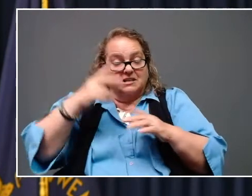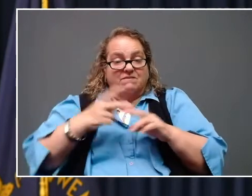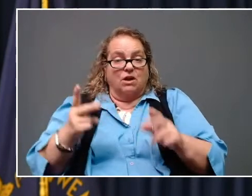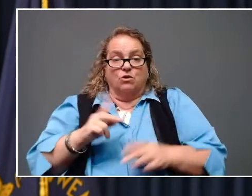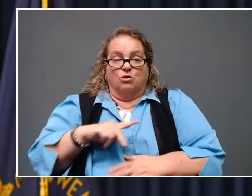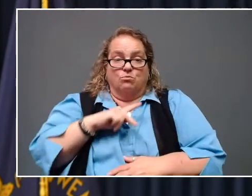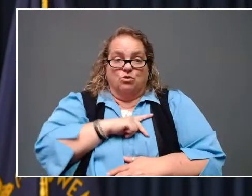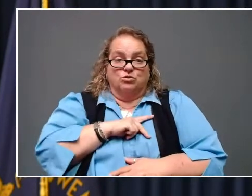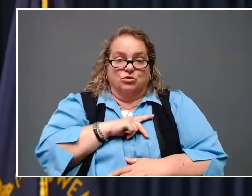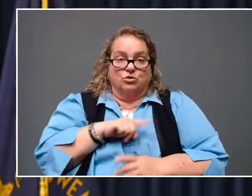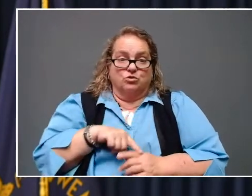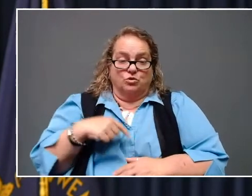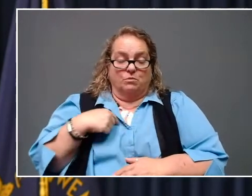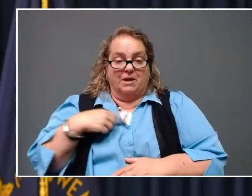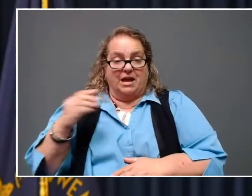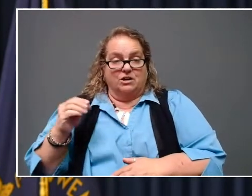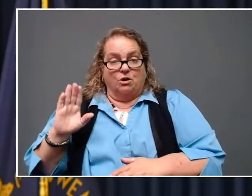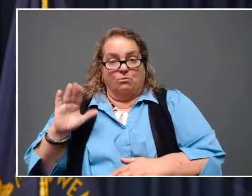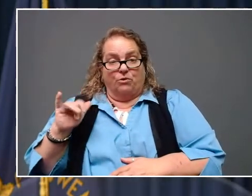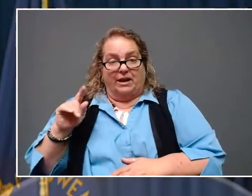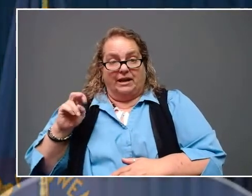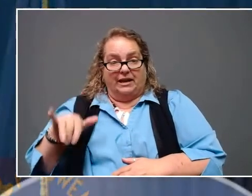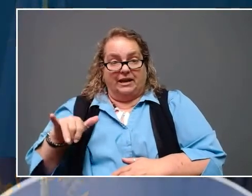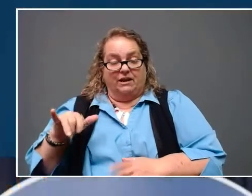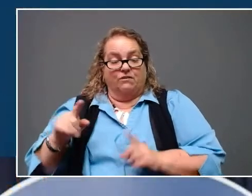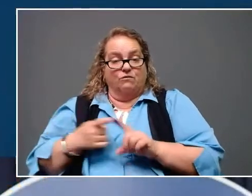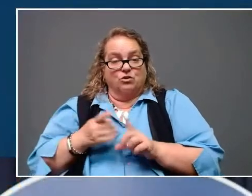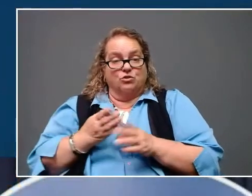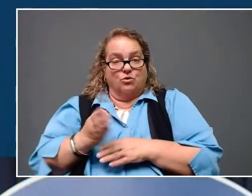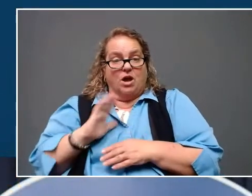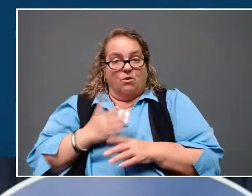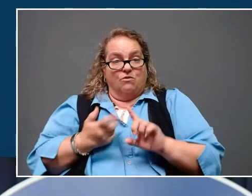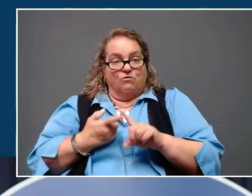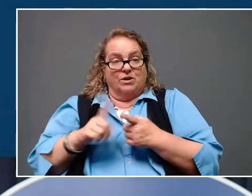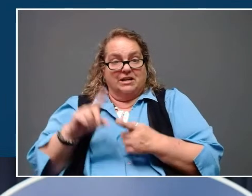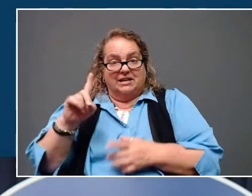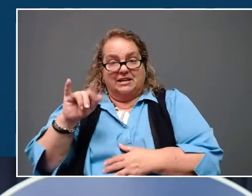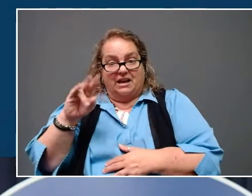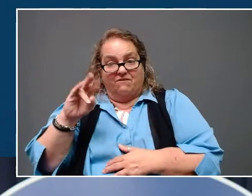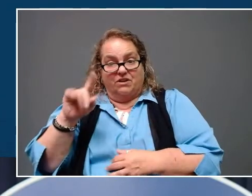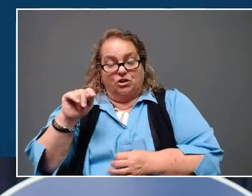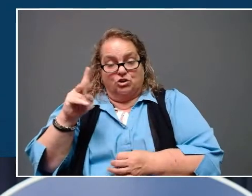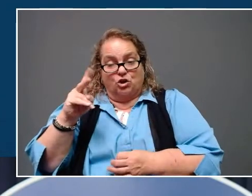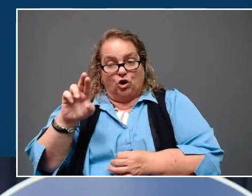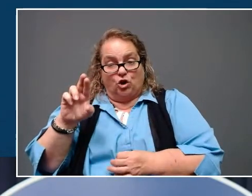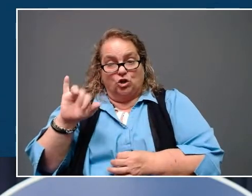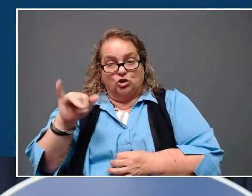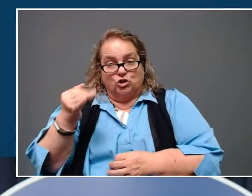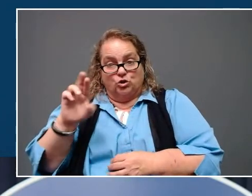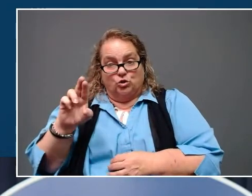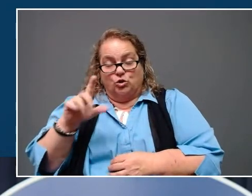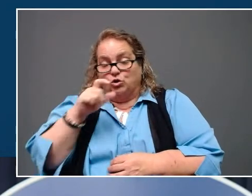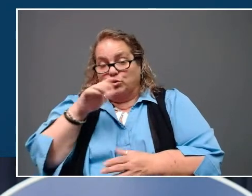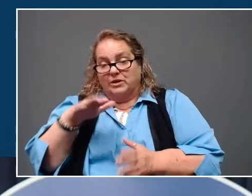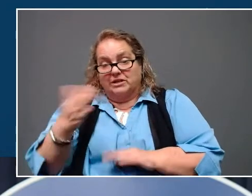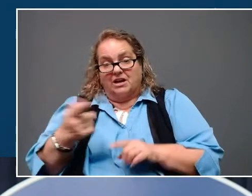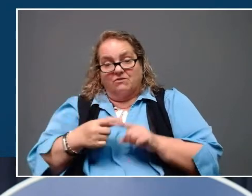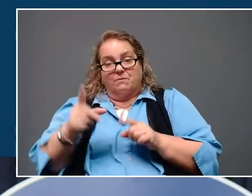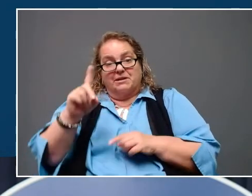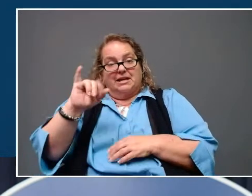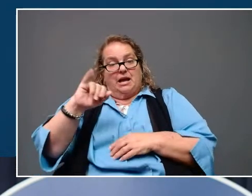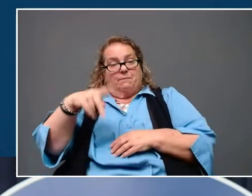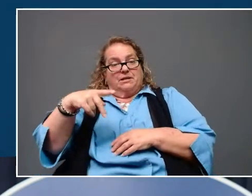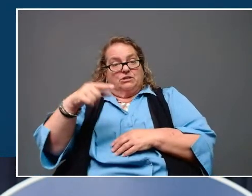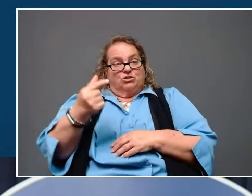Brittany and I, made personal first through our friend David Turner Jr., who died from DIPG after an